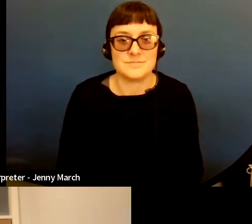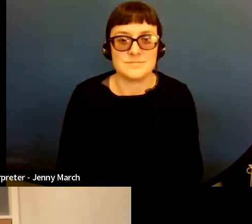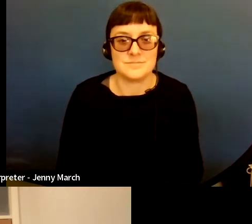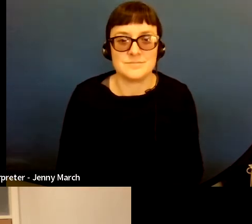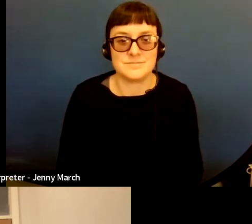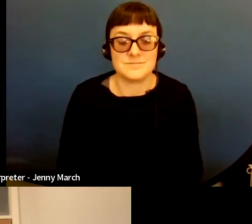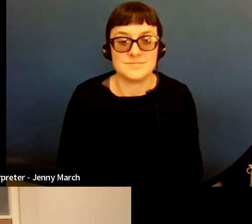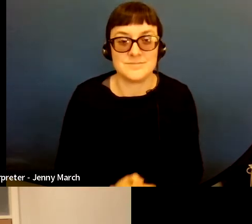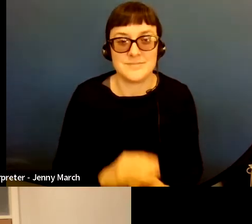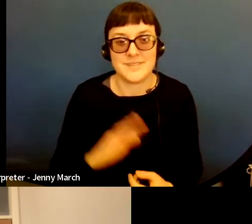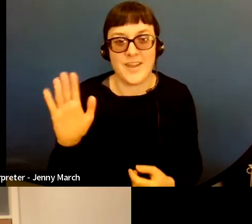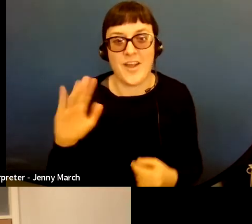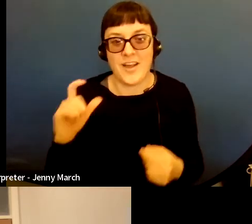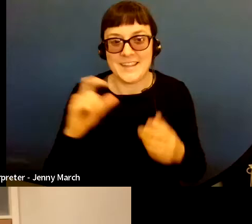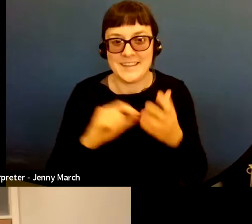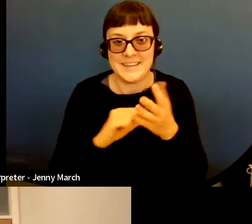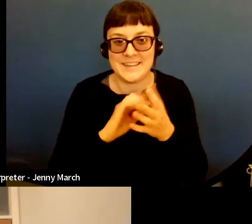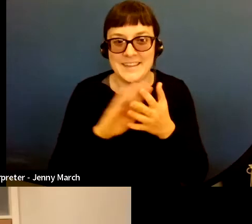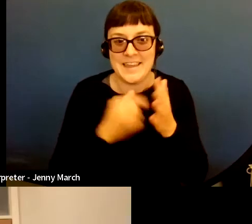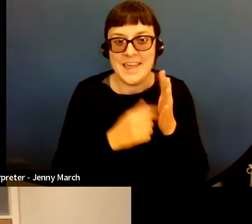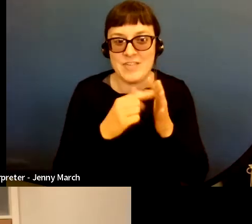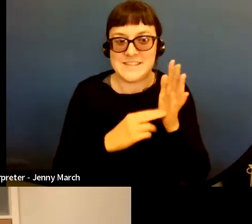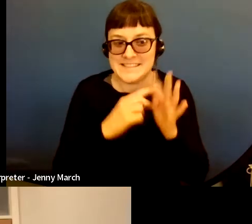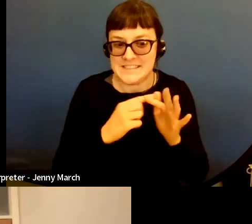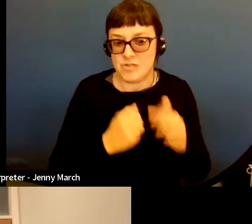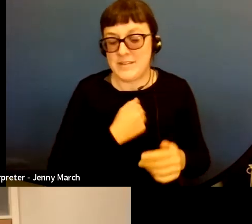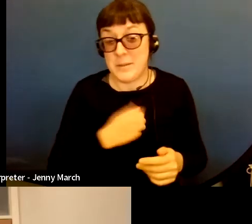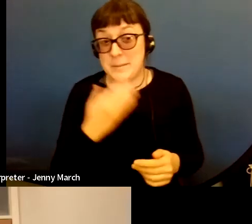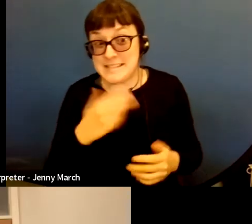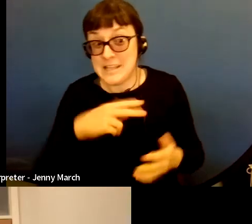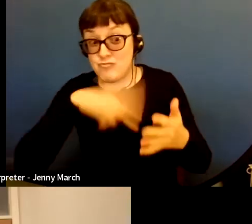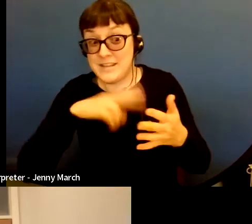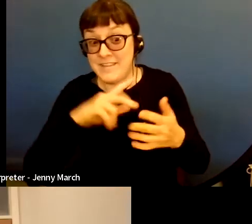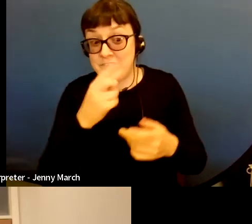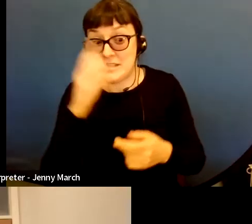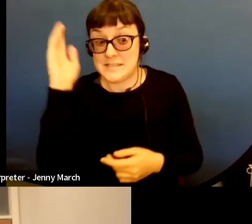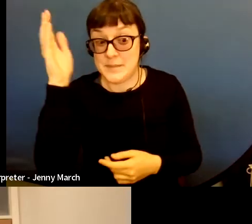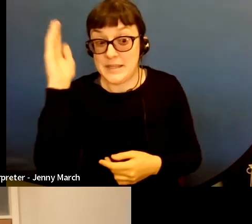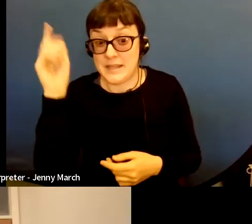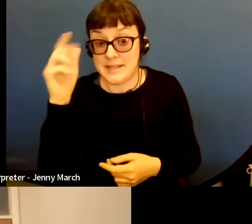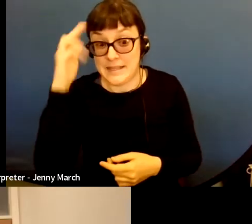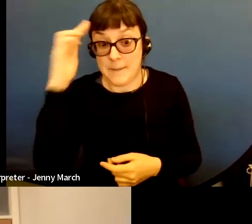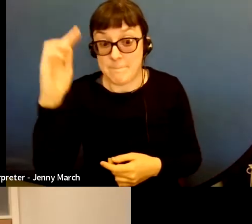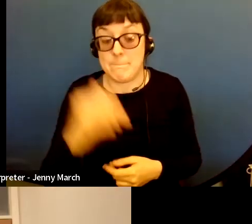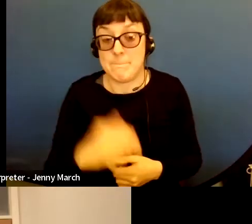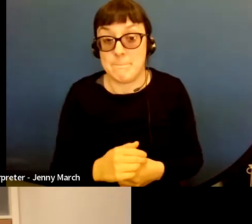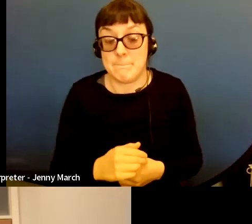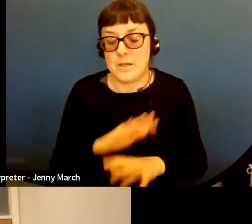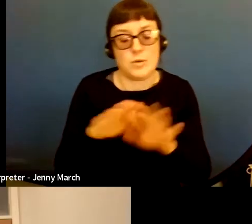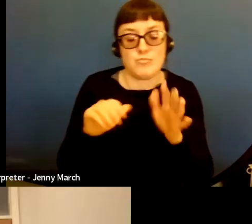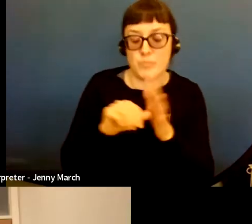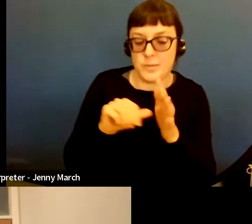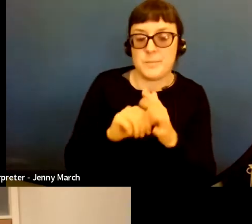Hi there, Catherine. Sorry. Hi, could you just read the name of our first speaker, please? Yeah, sure, no